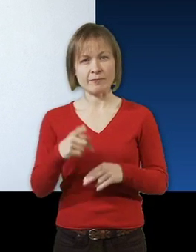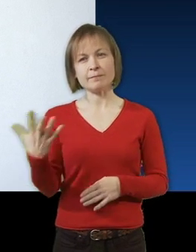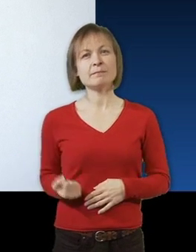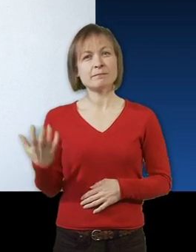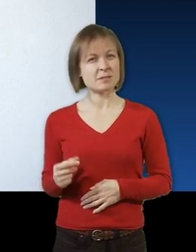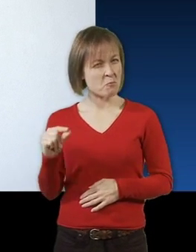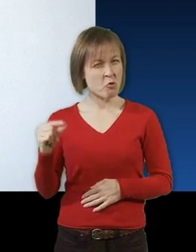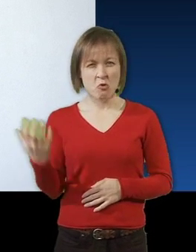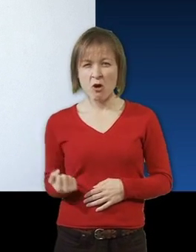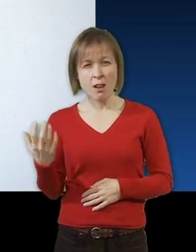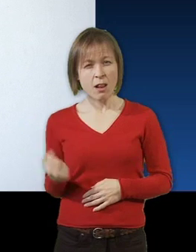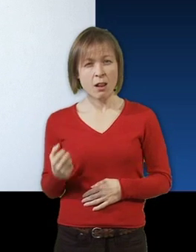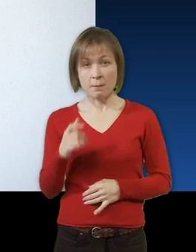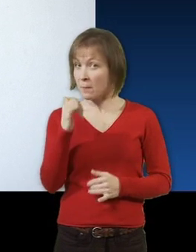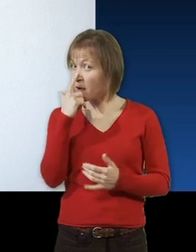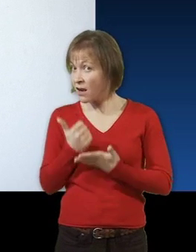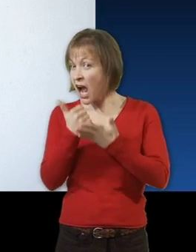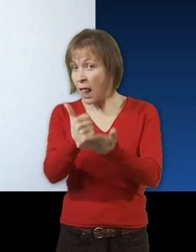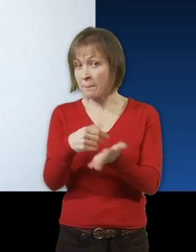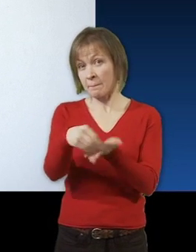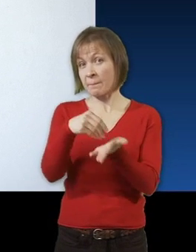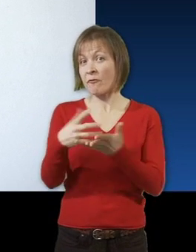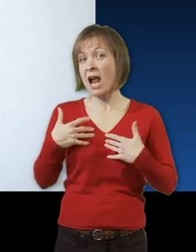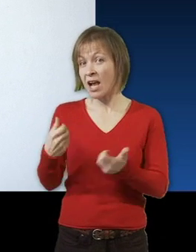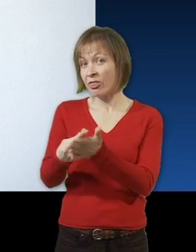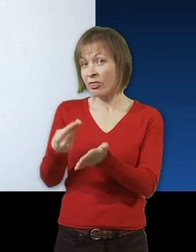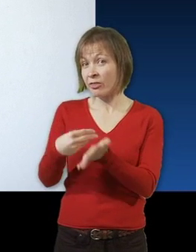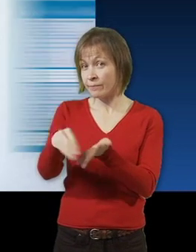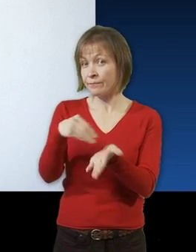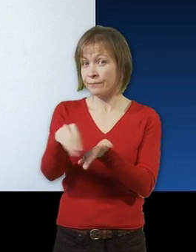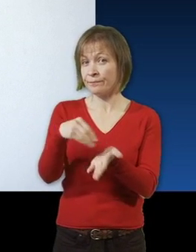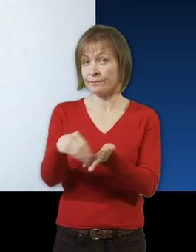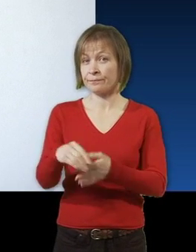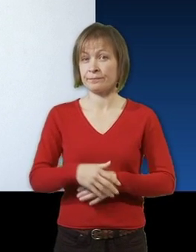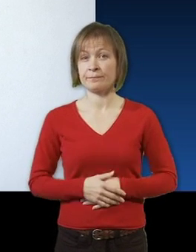If you have a small income, you can get help with paying for health costs.